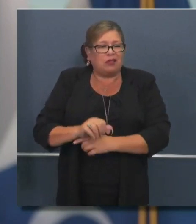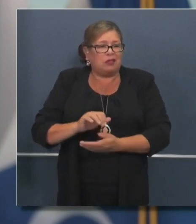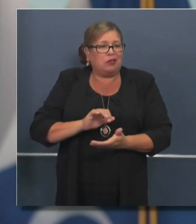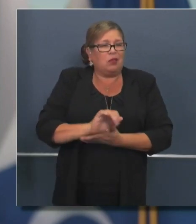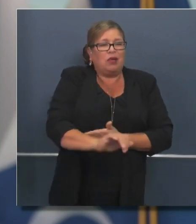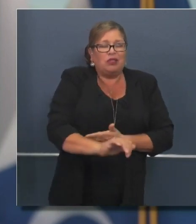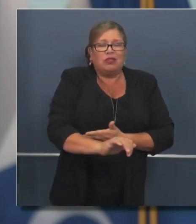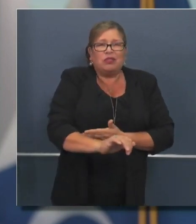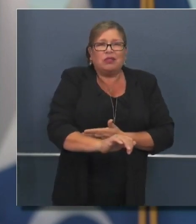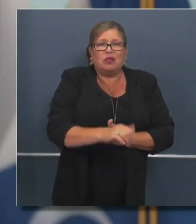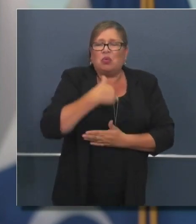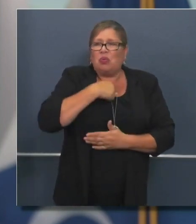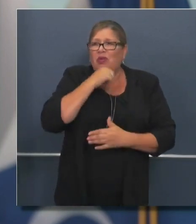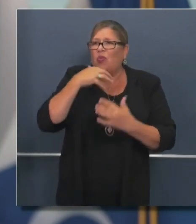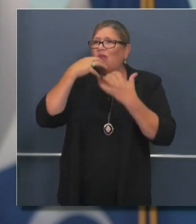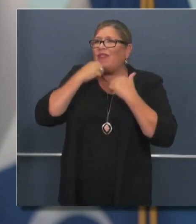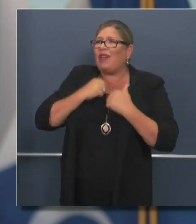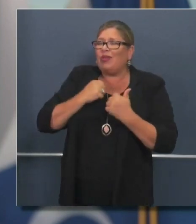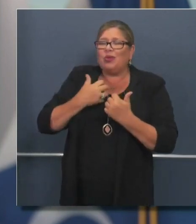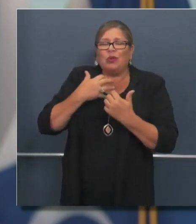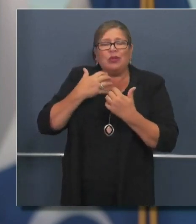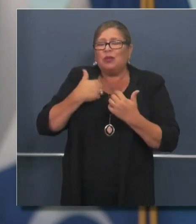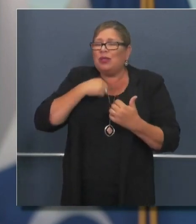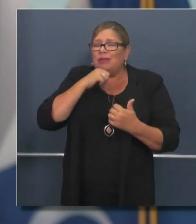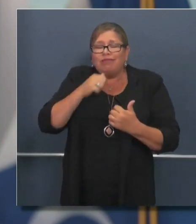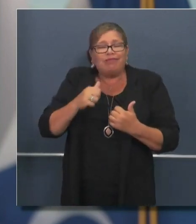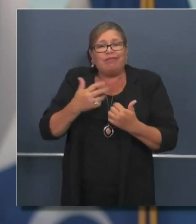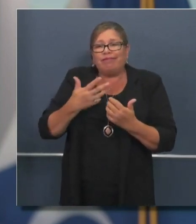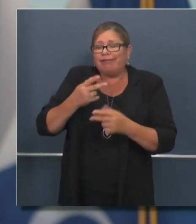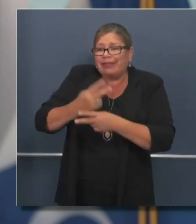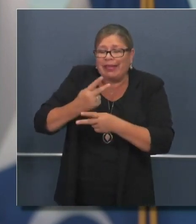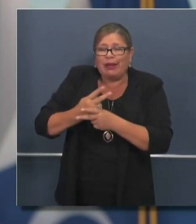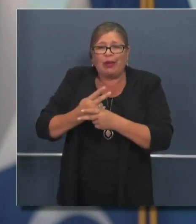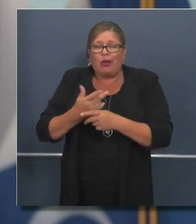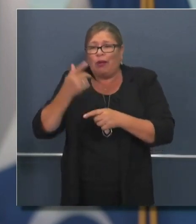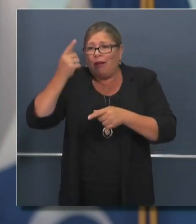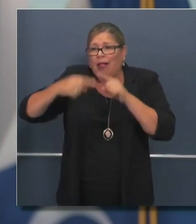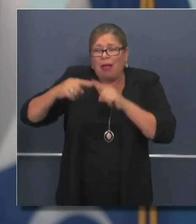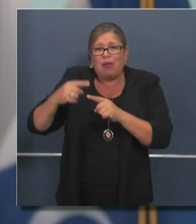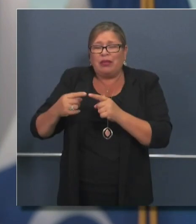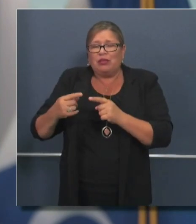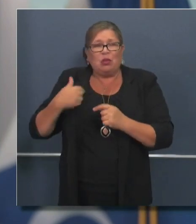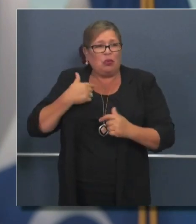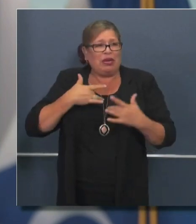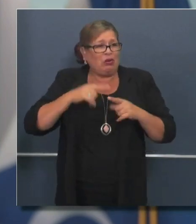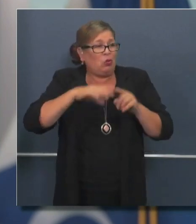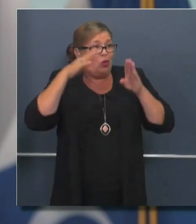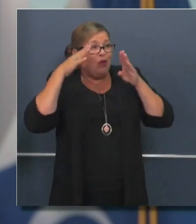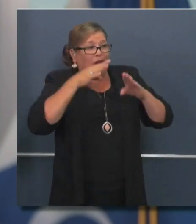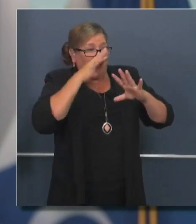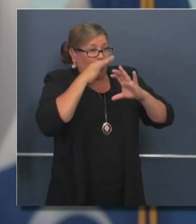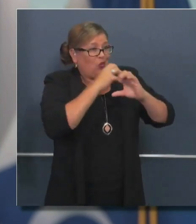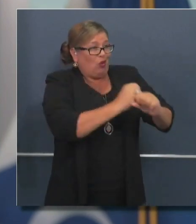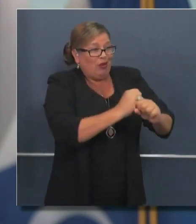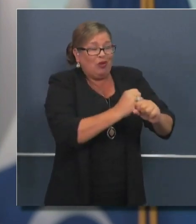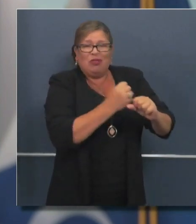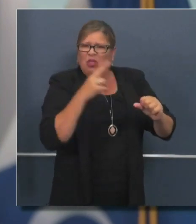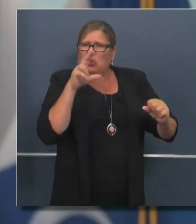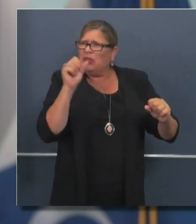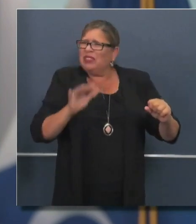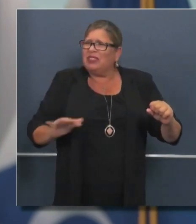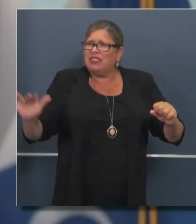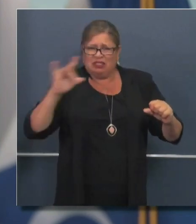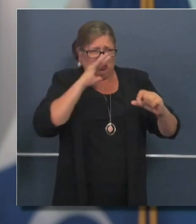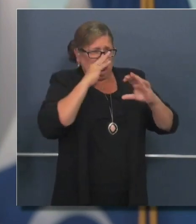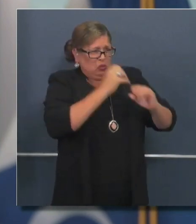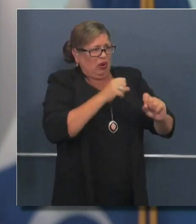care, empathy, and collaboration. That the predominant values we seem to be so attracted to as a nation, they're